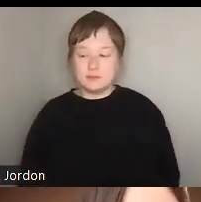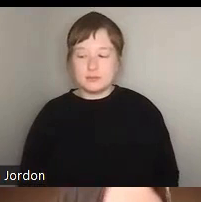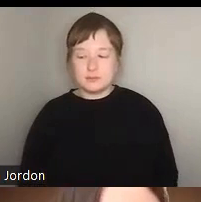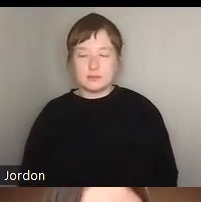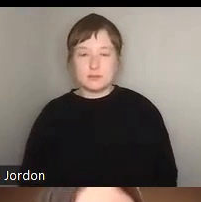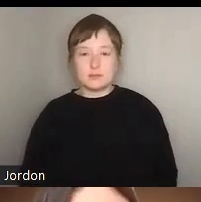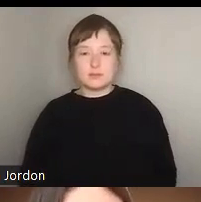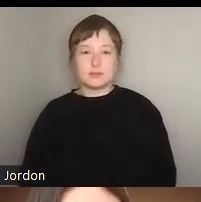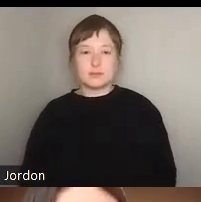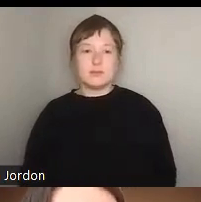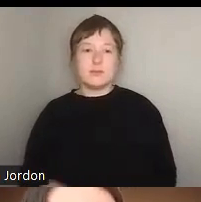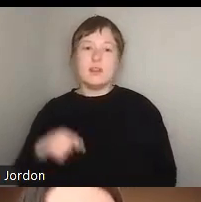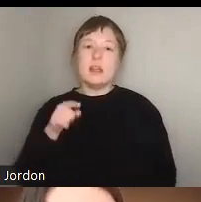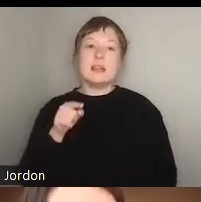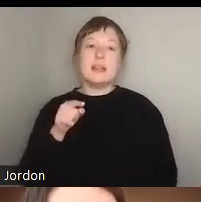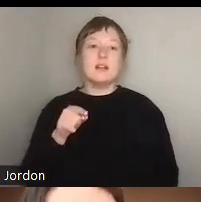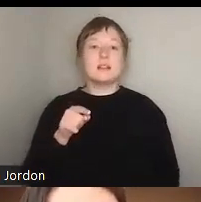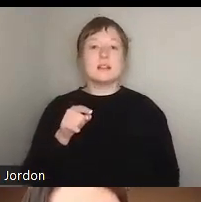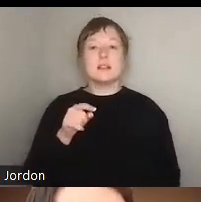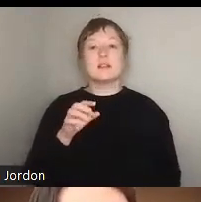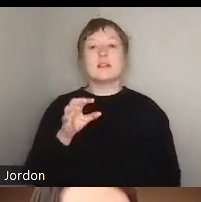here is a fact that I think is